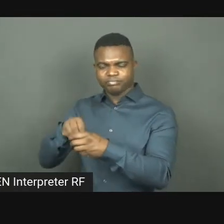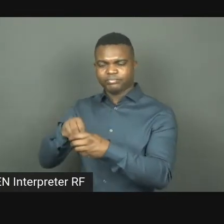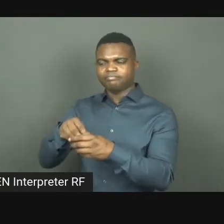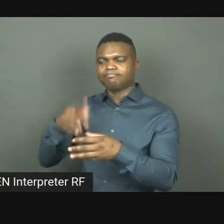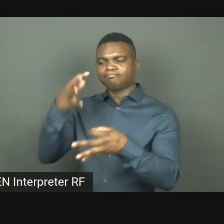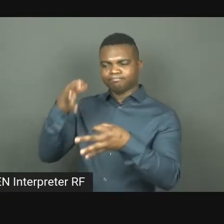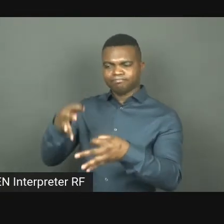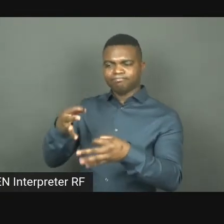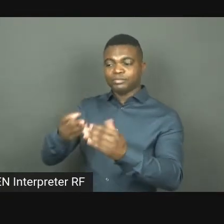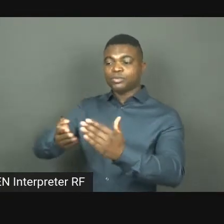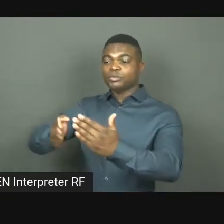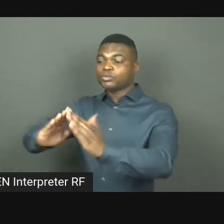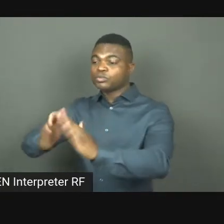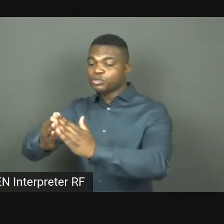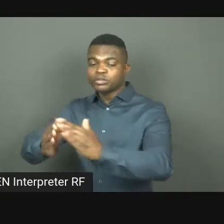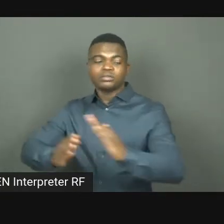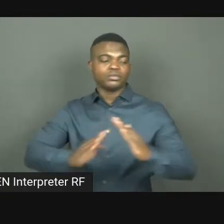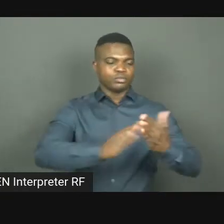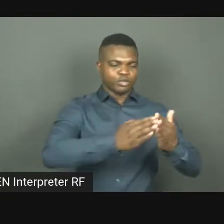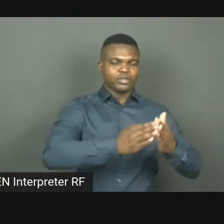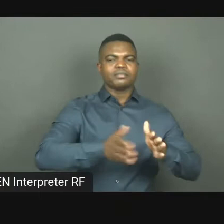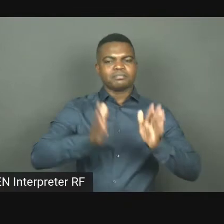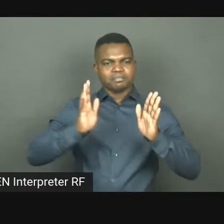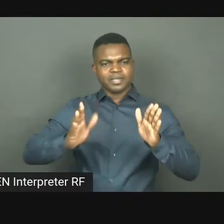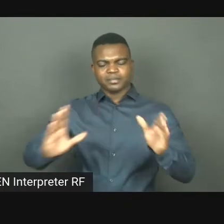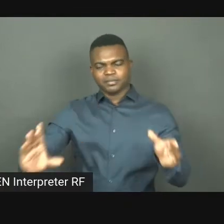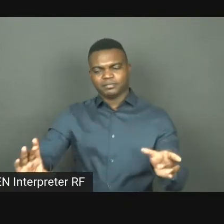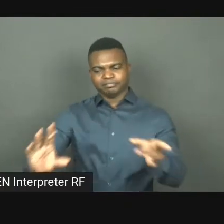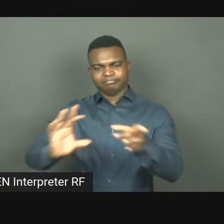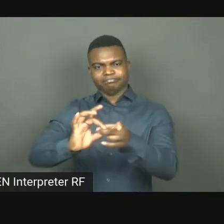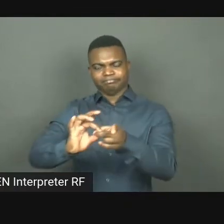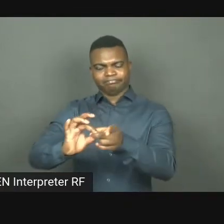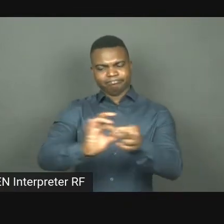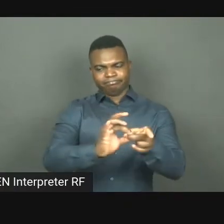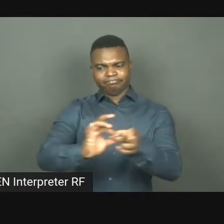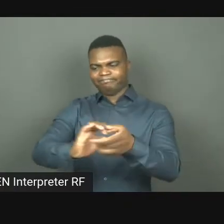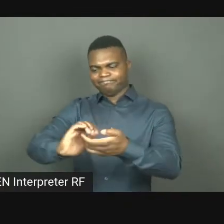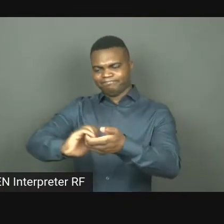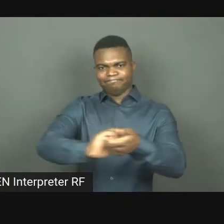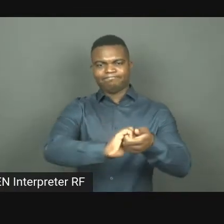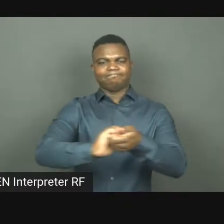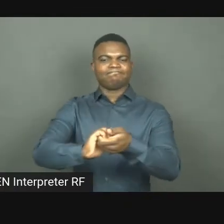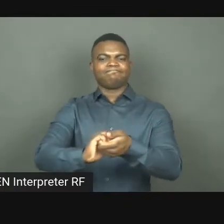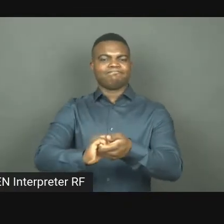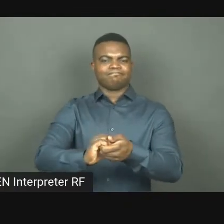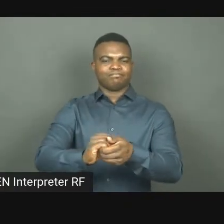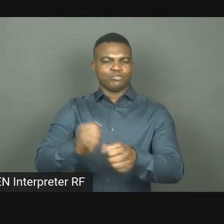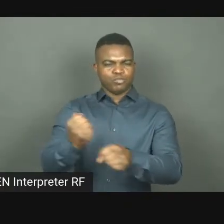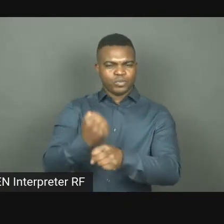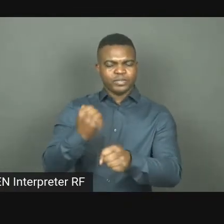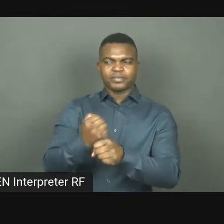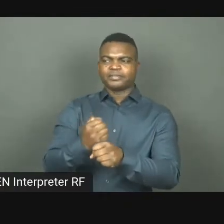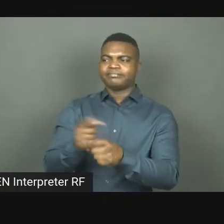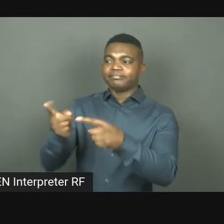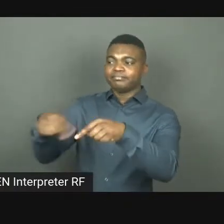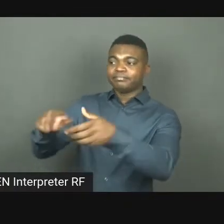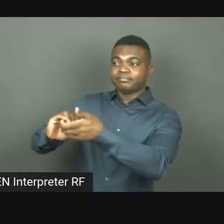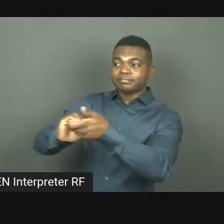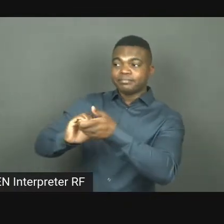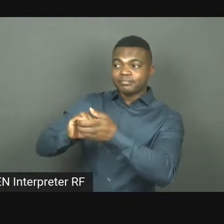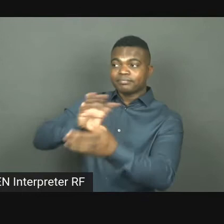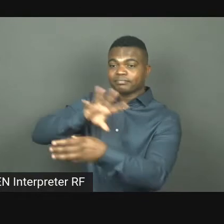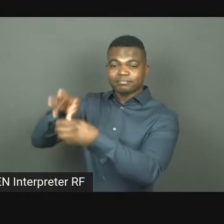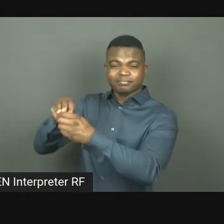theology movement within the Christian tradition. Historically, that principle has been articulated as this, that God